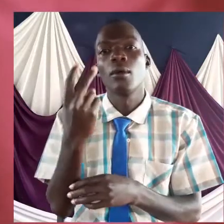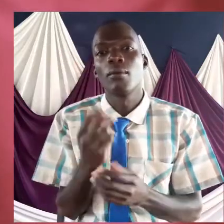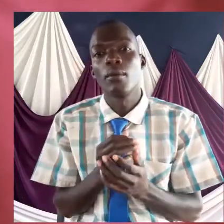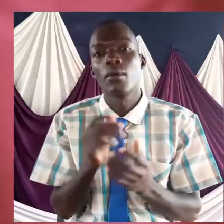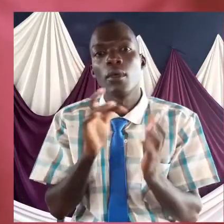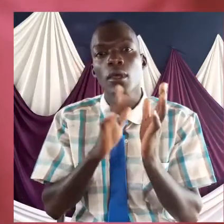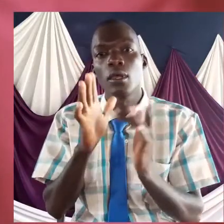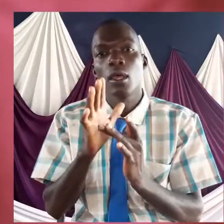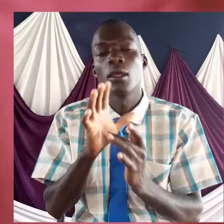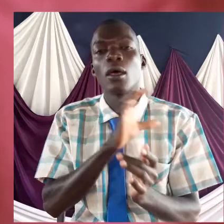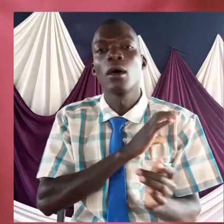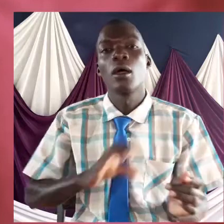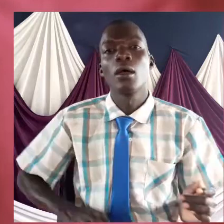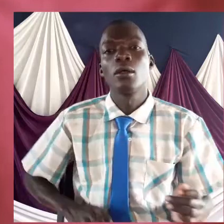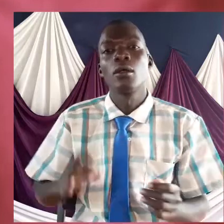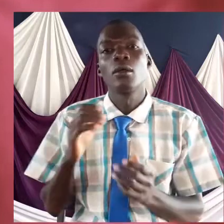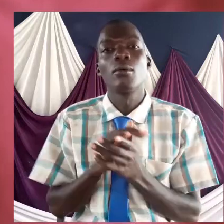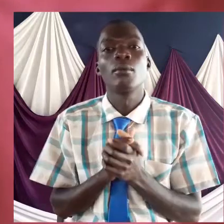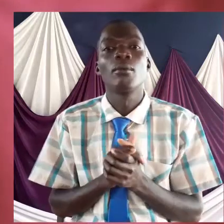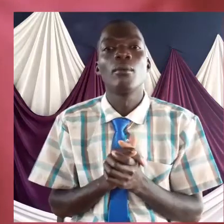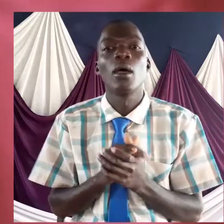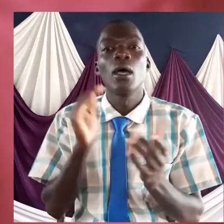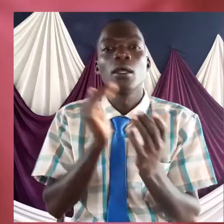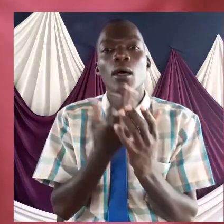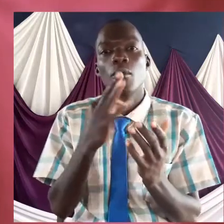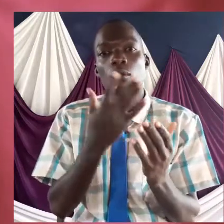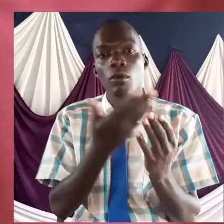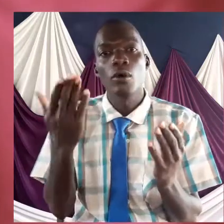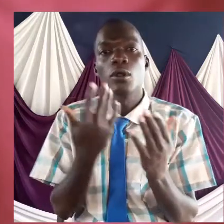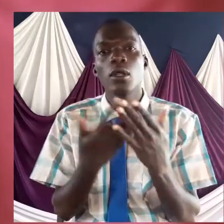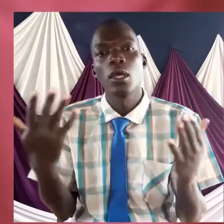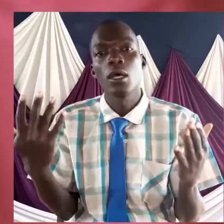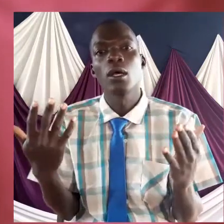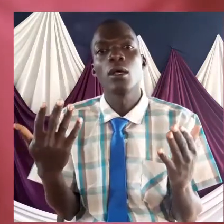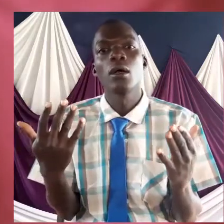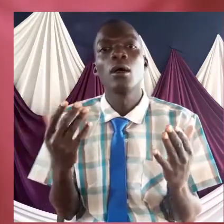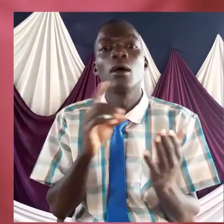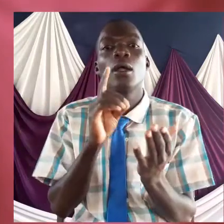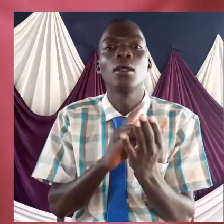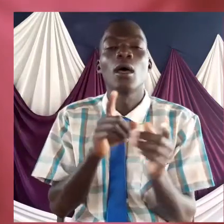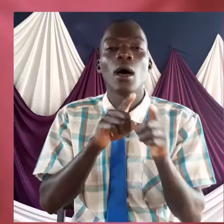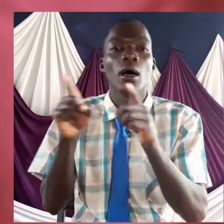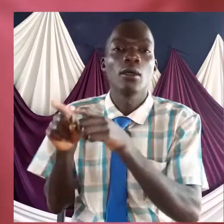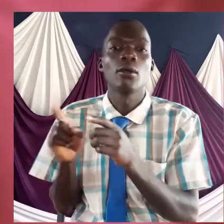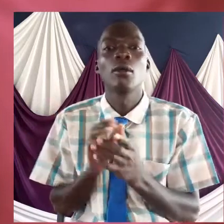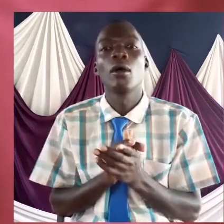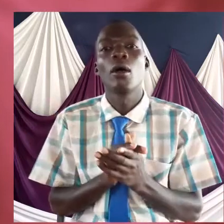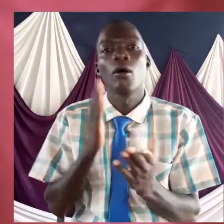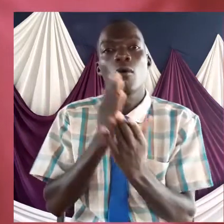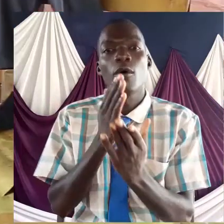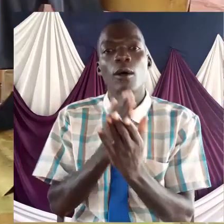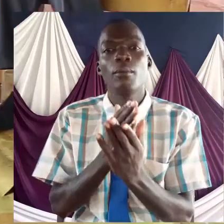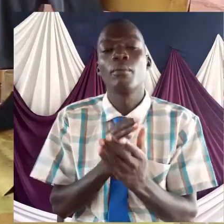of Jesus Christ. Amen. And some of those things history has